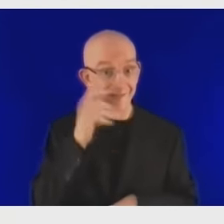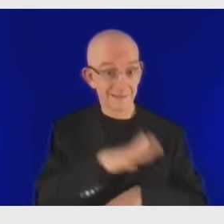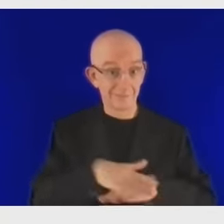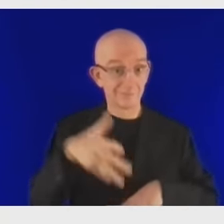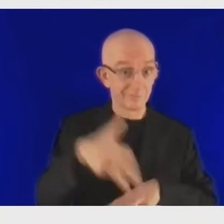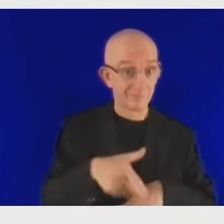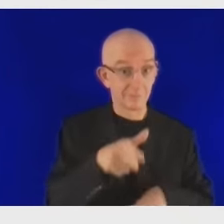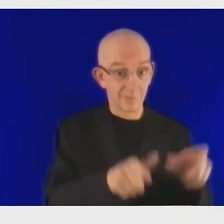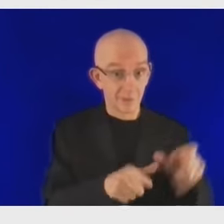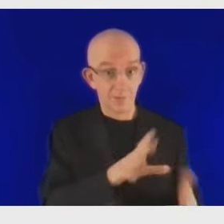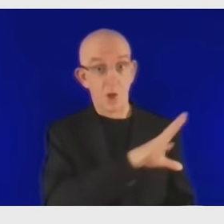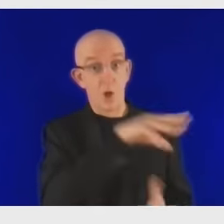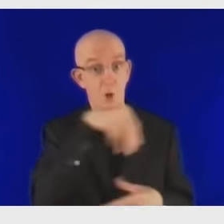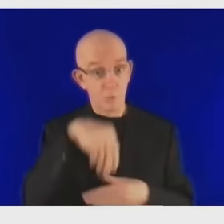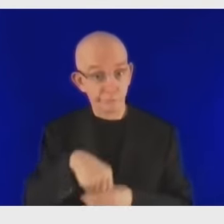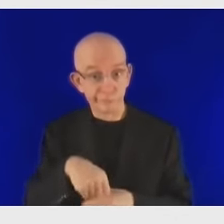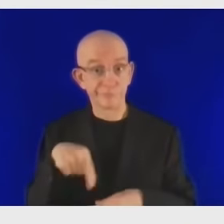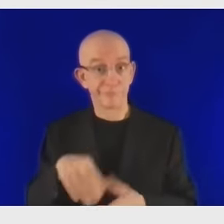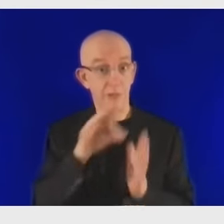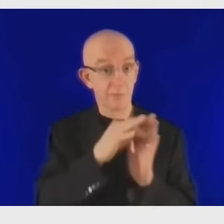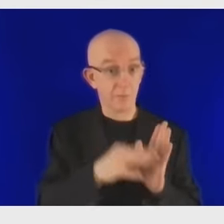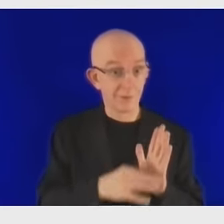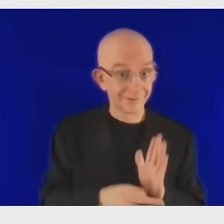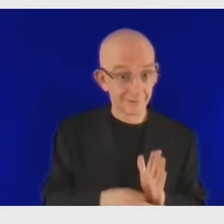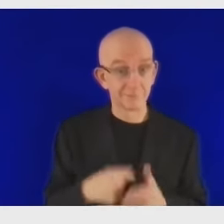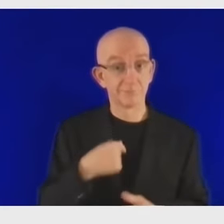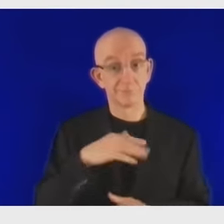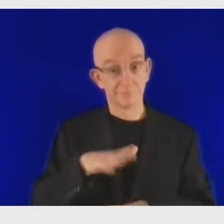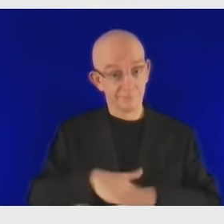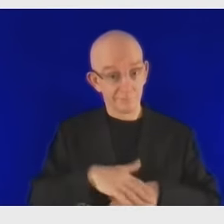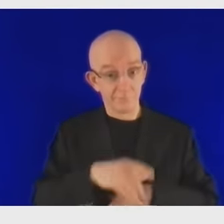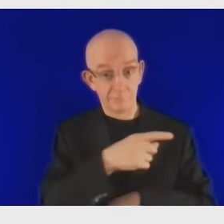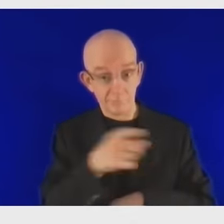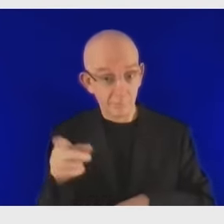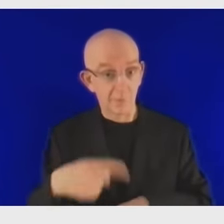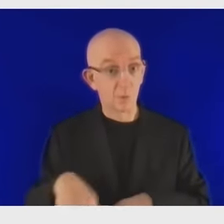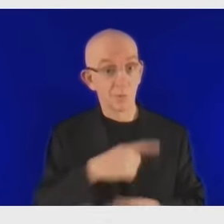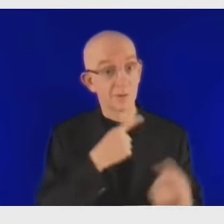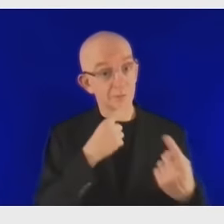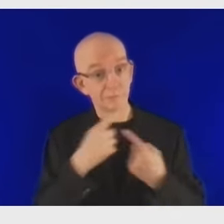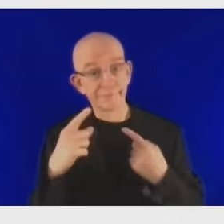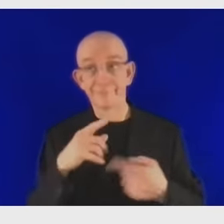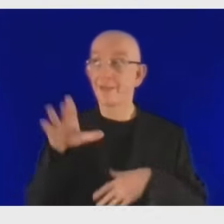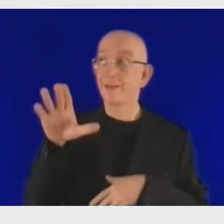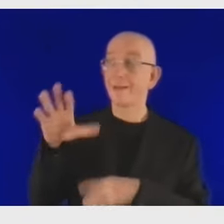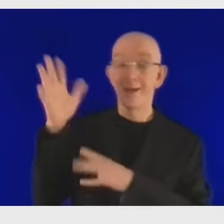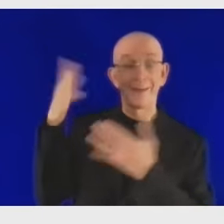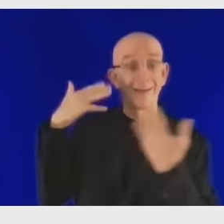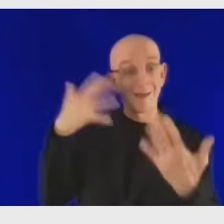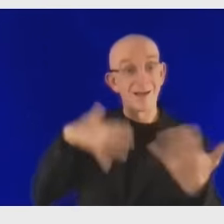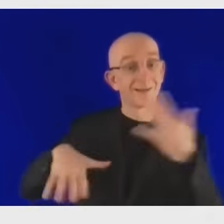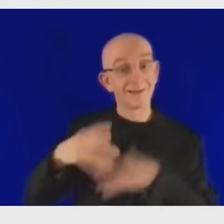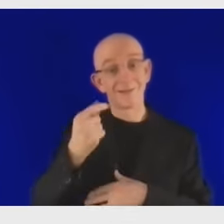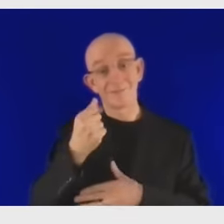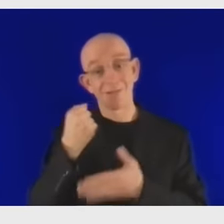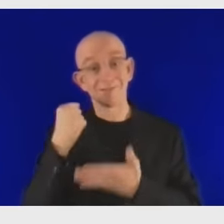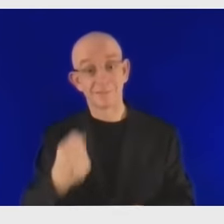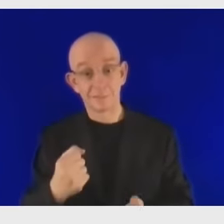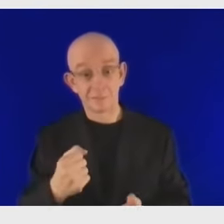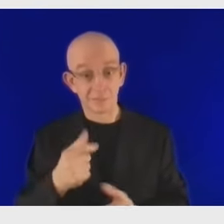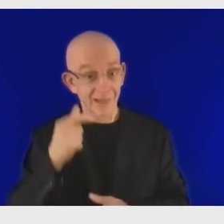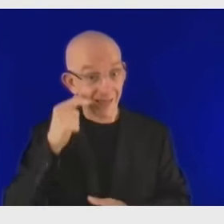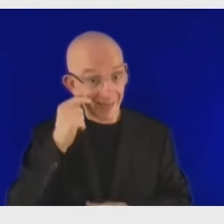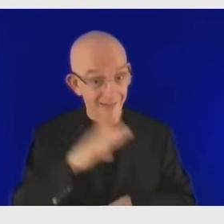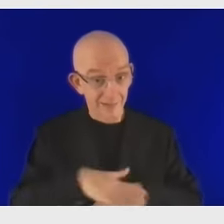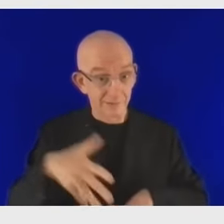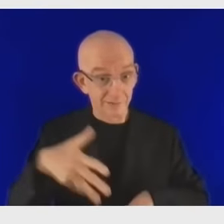been left out, is what I feel, because for us, again, you know, our land and our forest are not commodities,